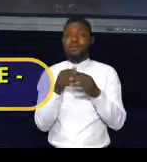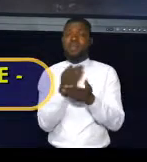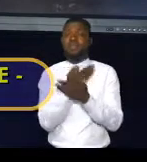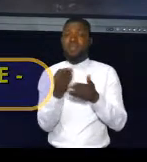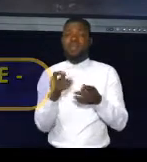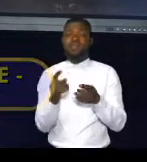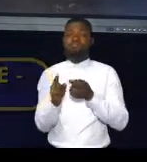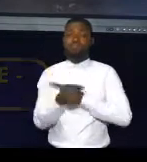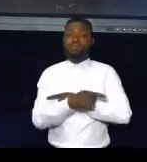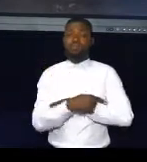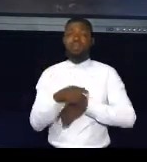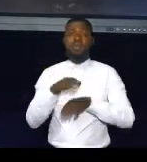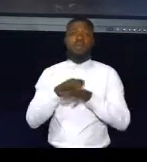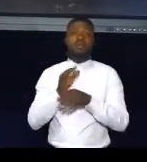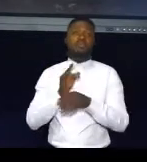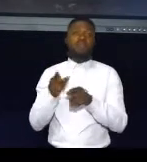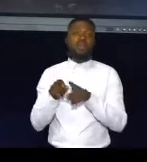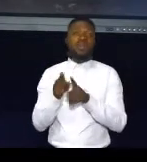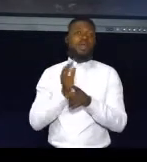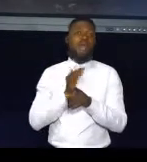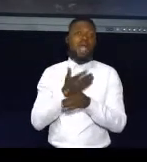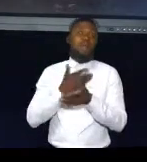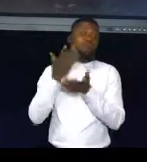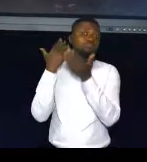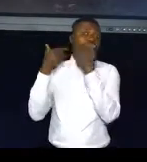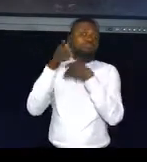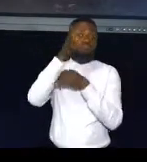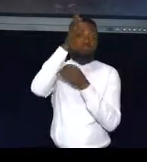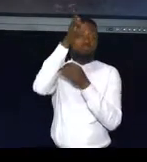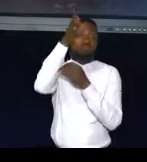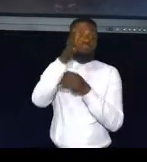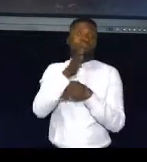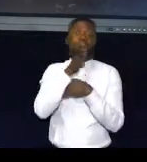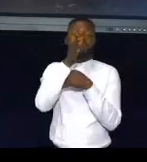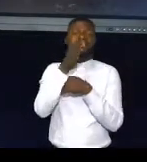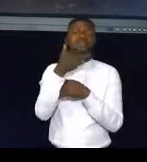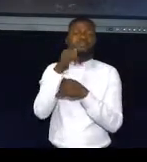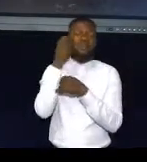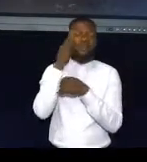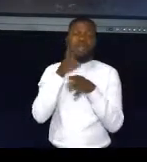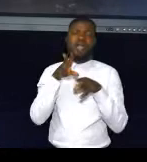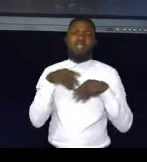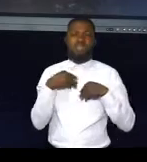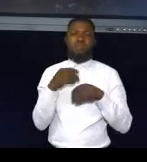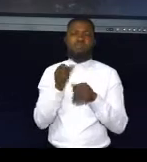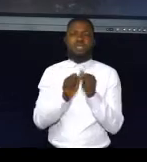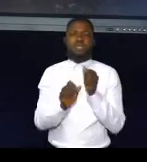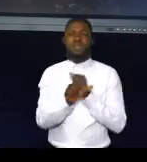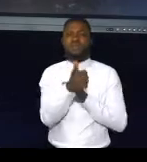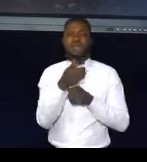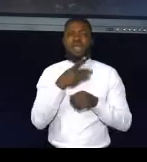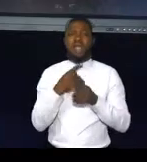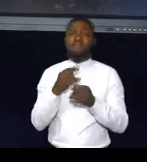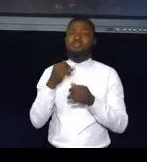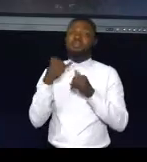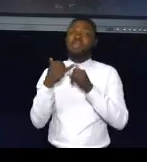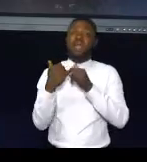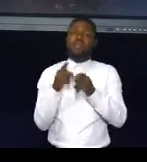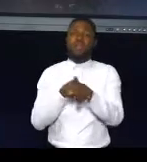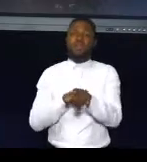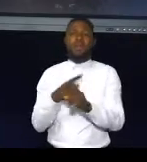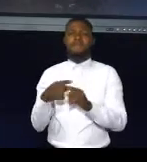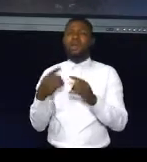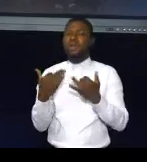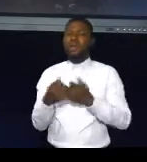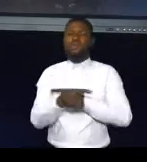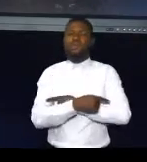failure today. Unlike our great mothers then and fathers, they were tolerating each other and they could last long.